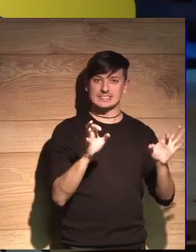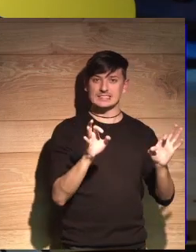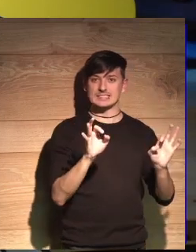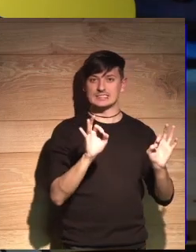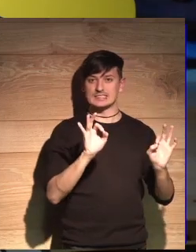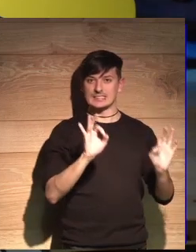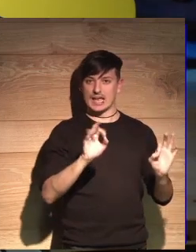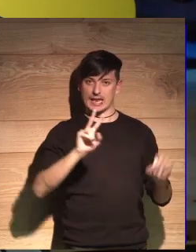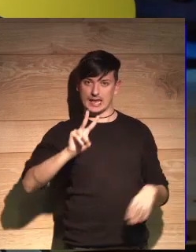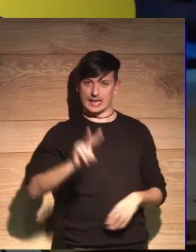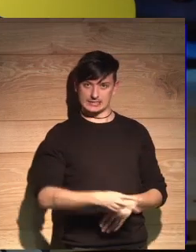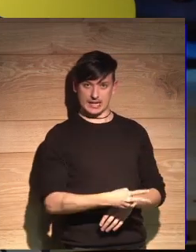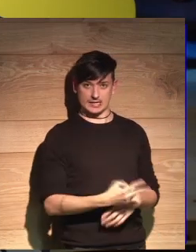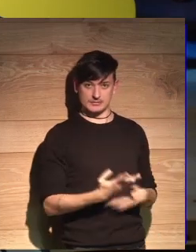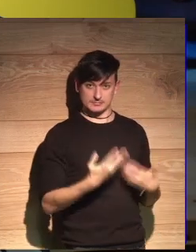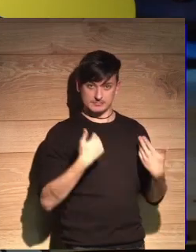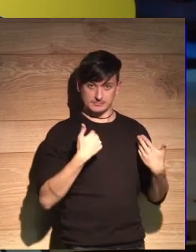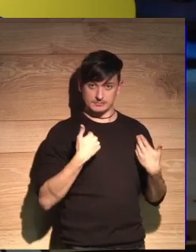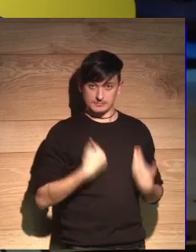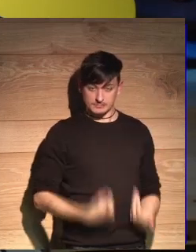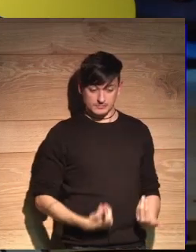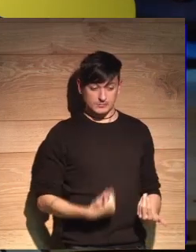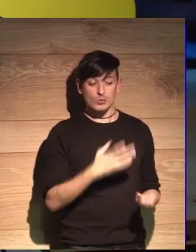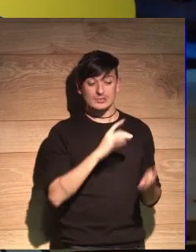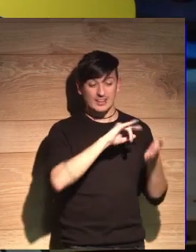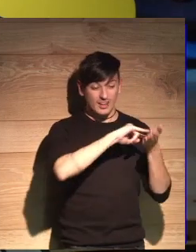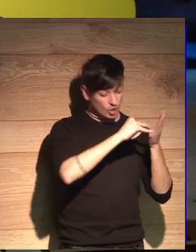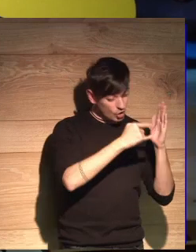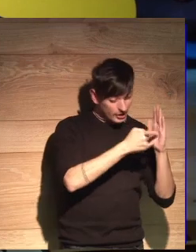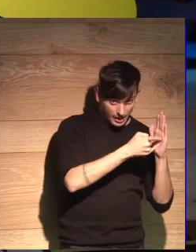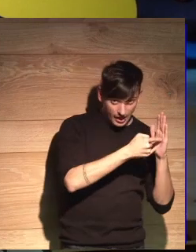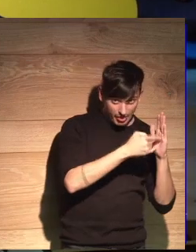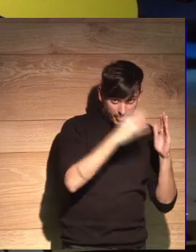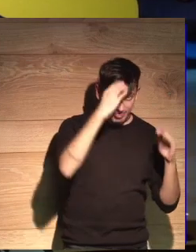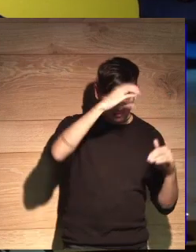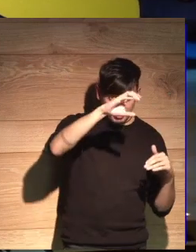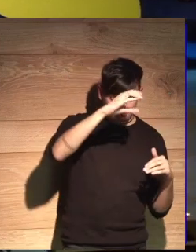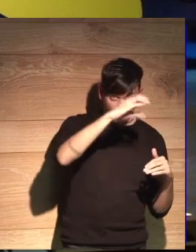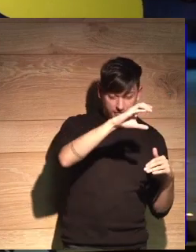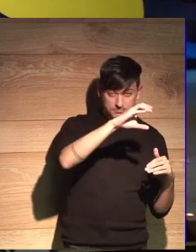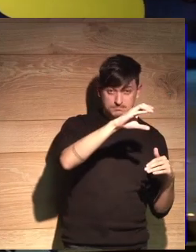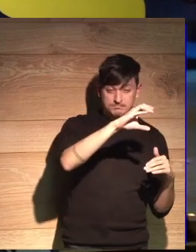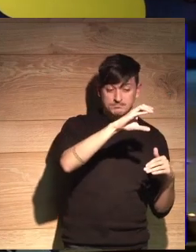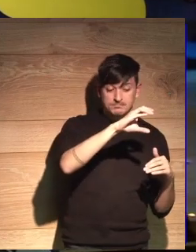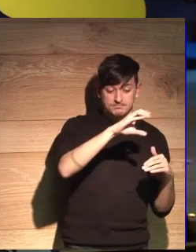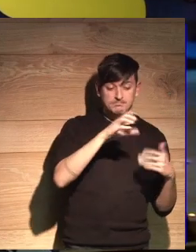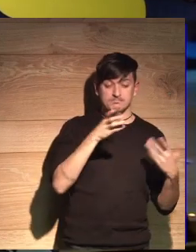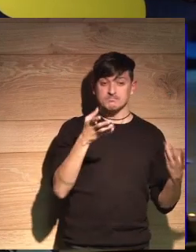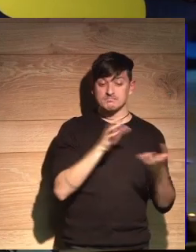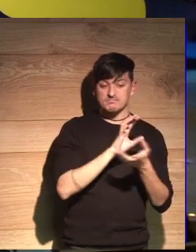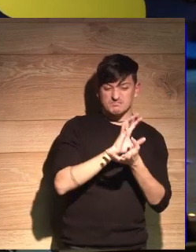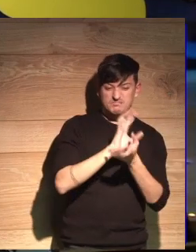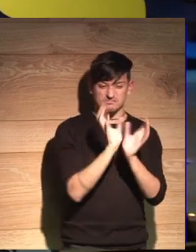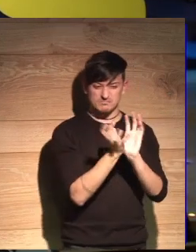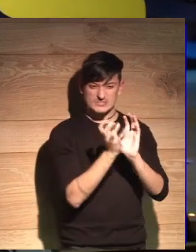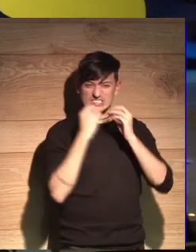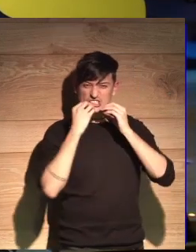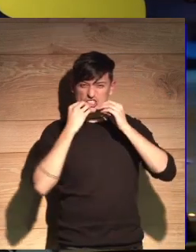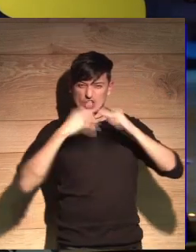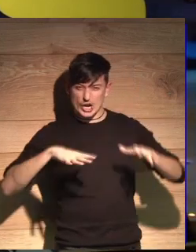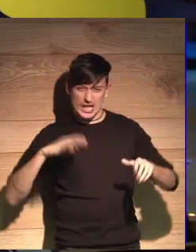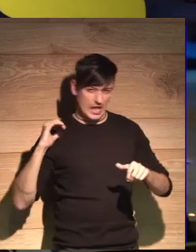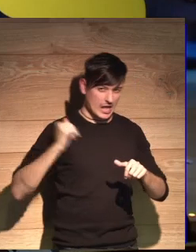to the being, how technology, science has